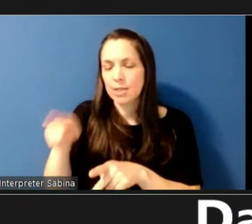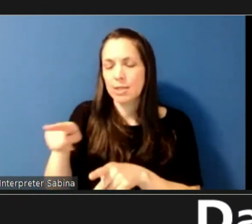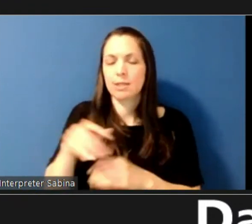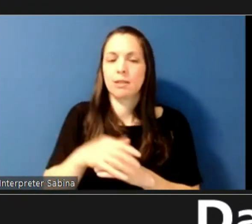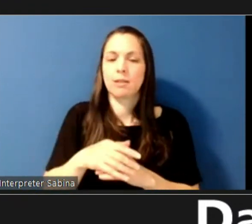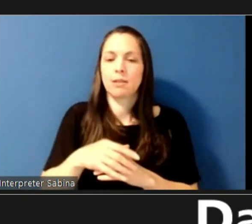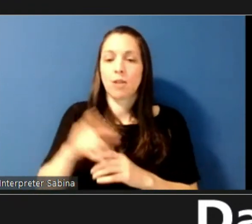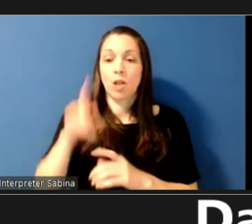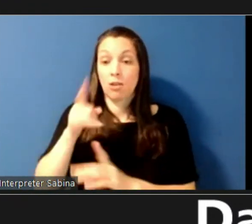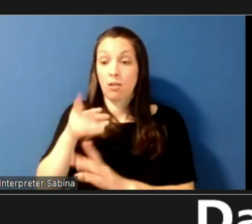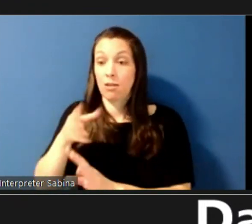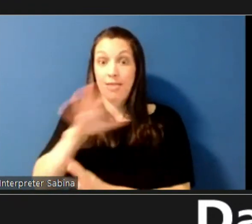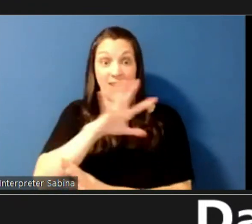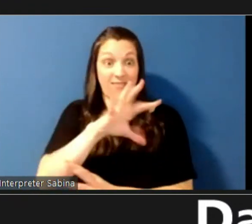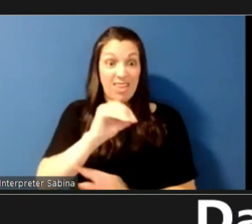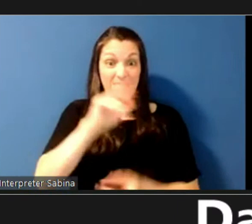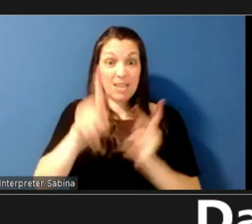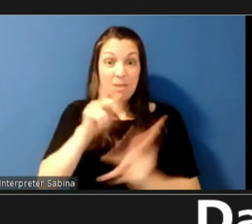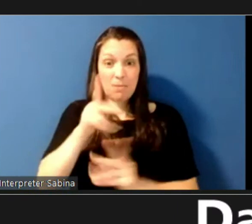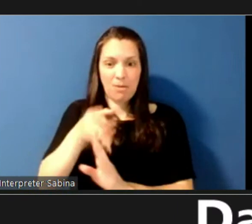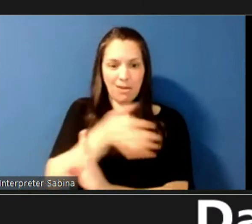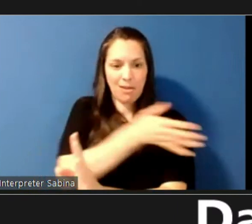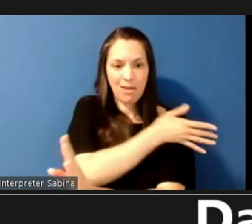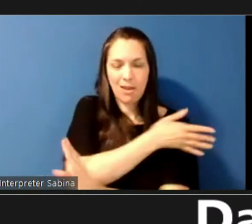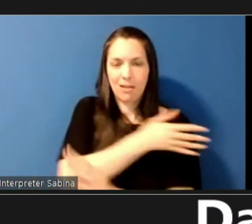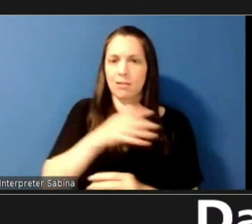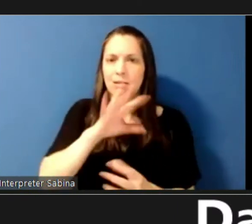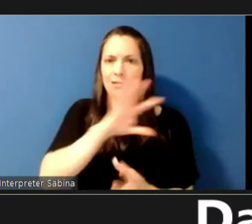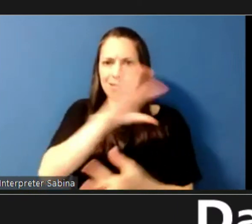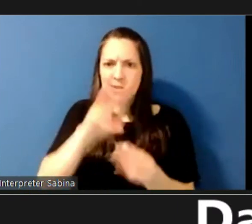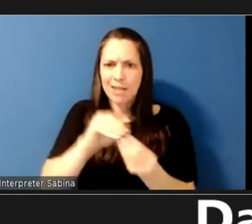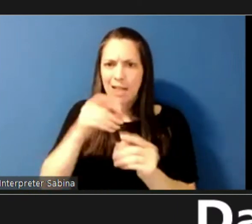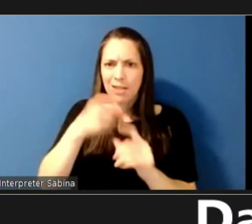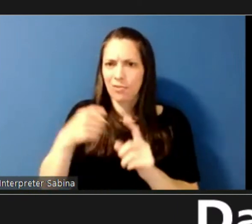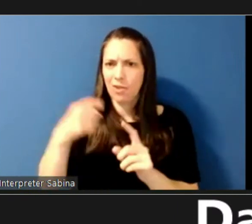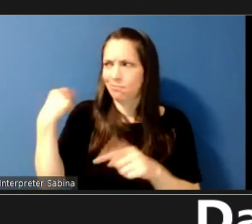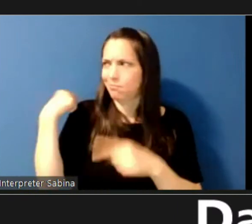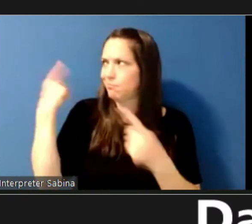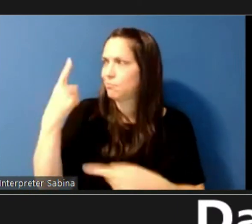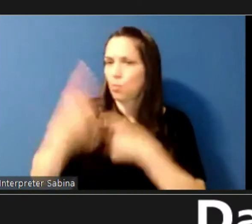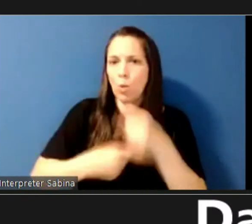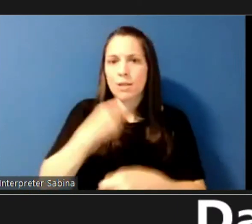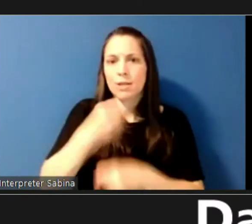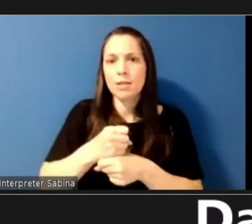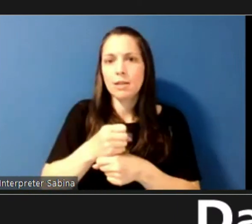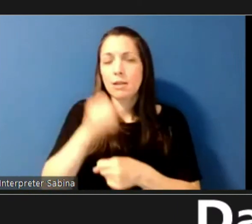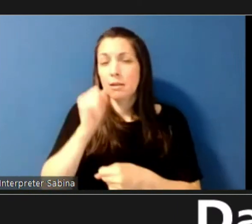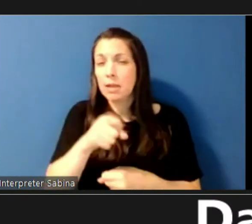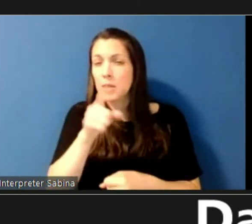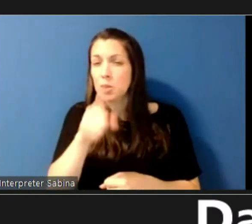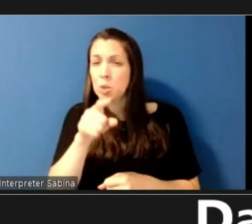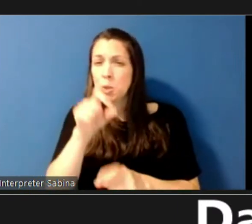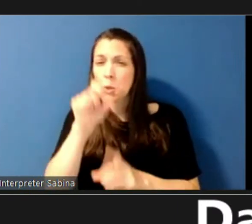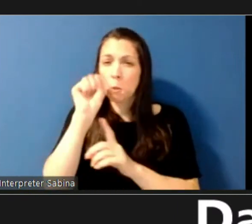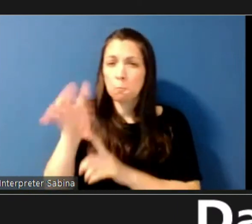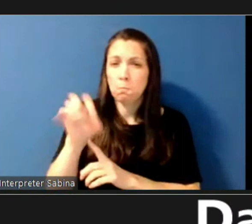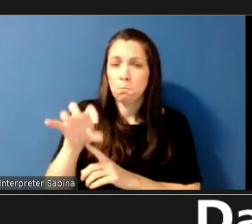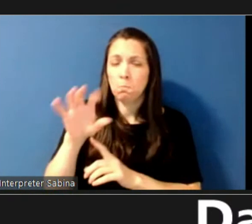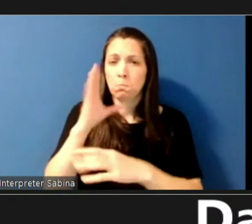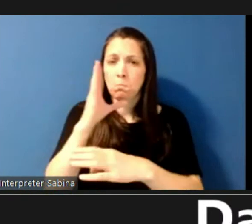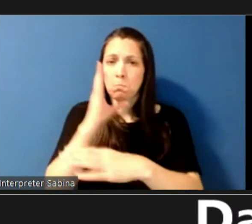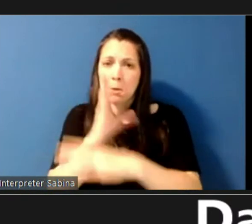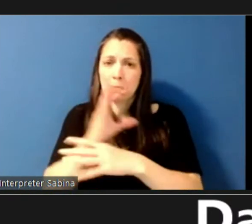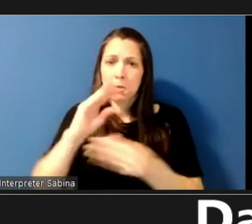50 fatalities that we've had over the last year or so, could you give us, an average number, or how many